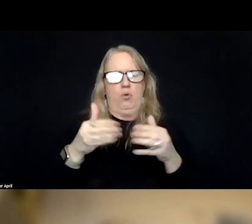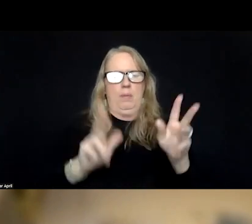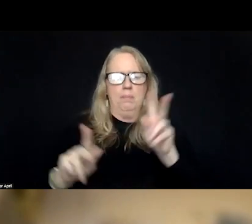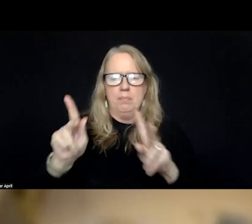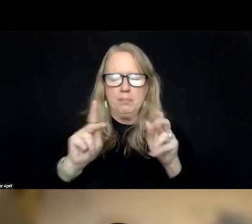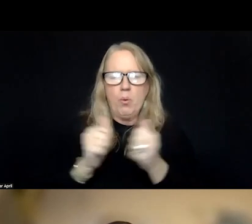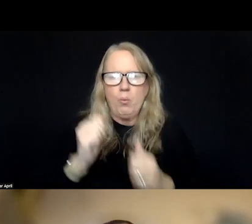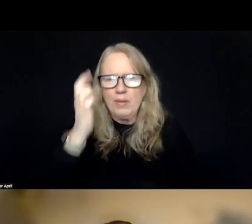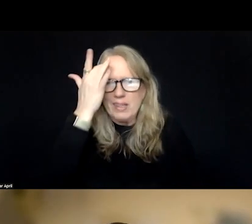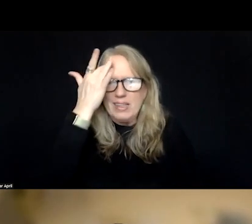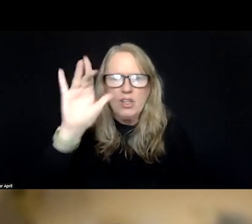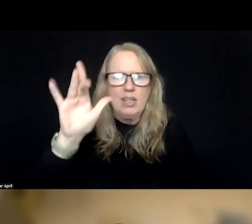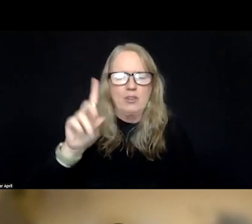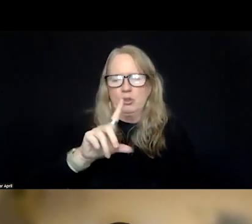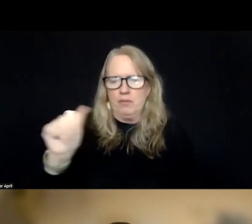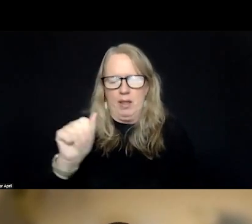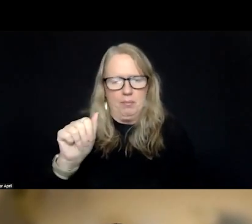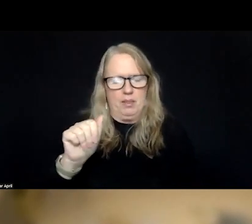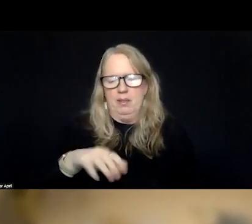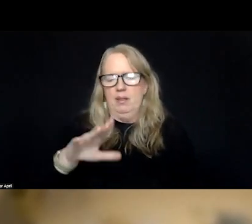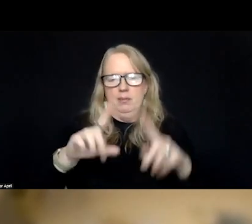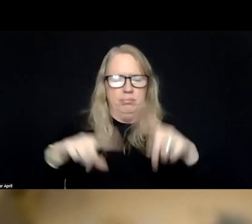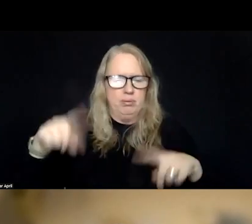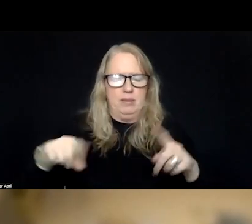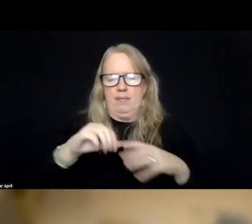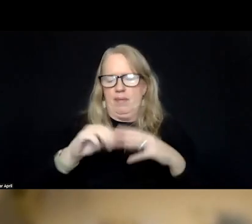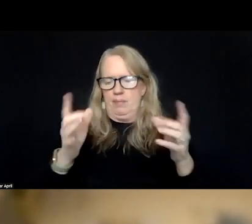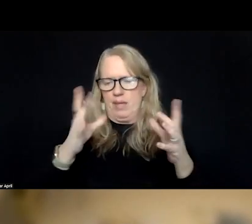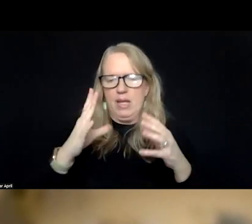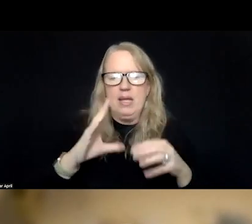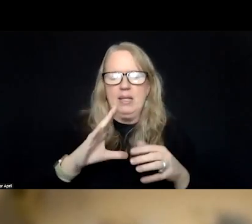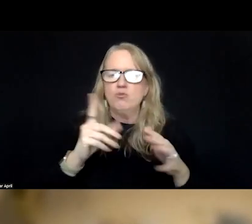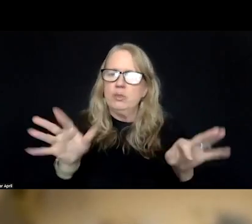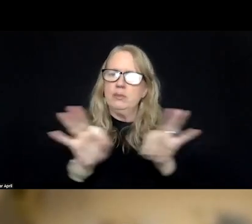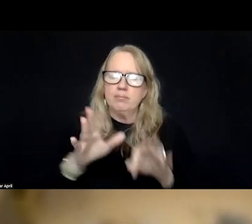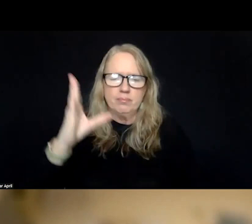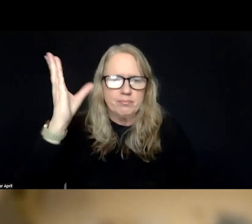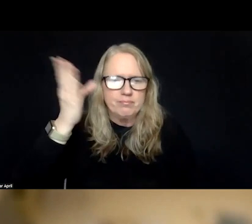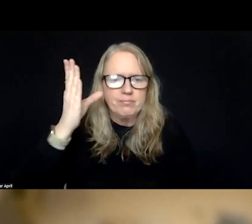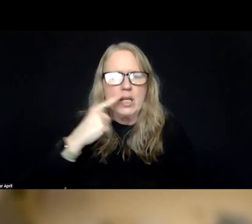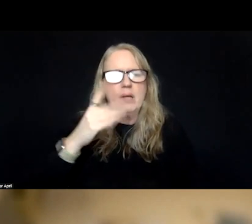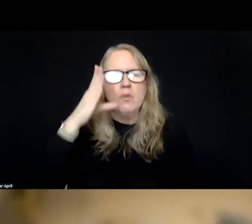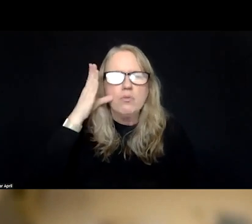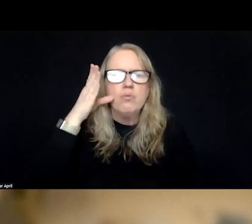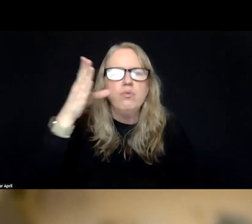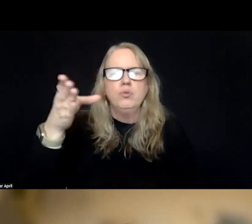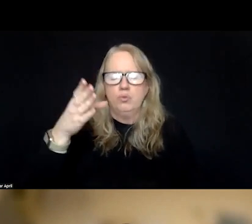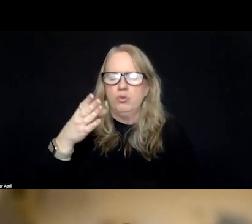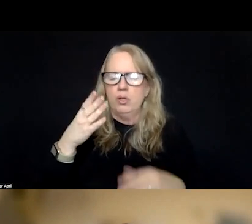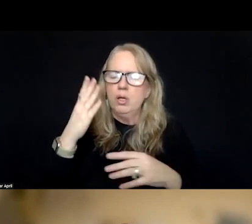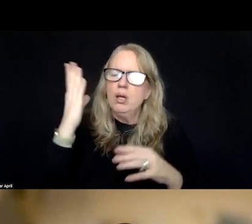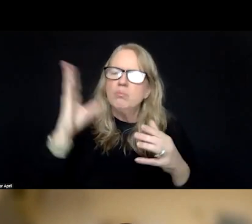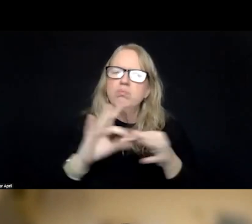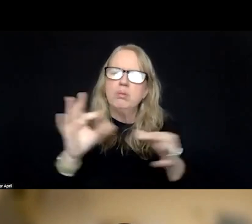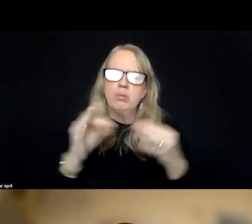intellectual and developmental disabilities who are in crisis, and our keynote presentation and the feature presentation today, wanted to